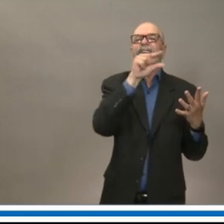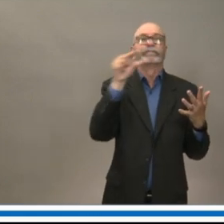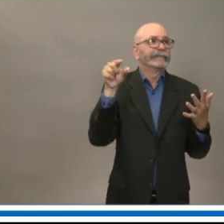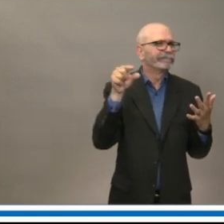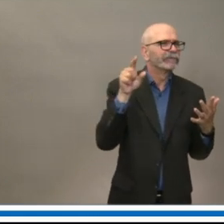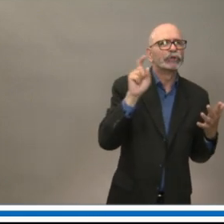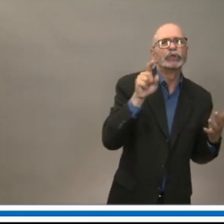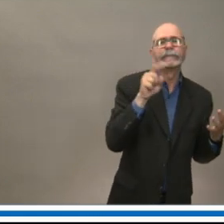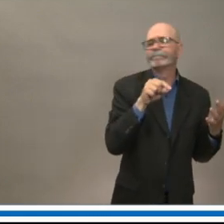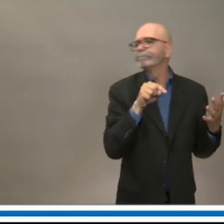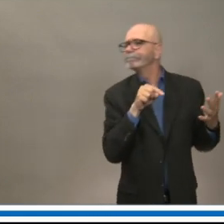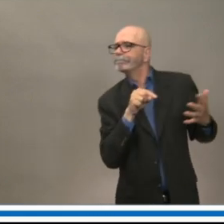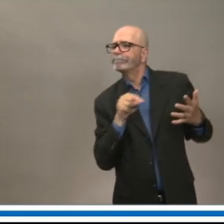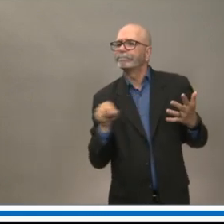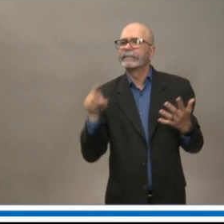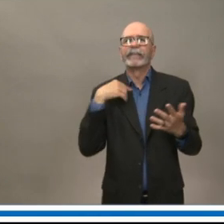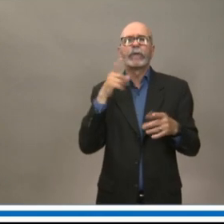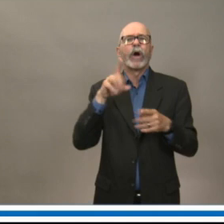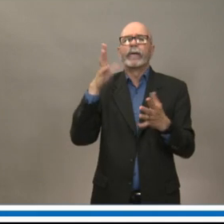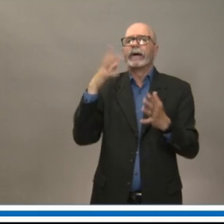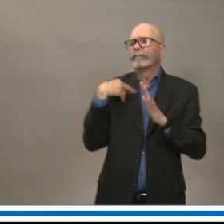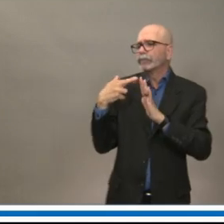where is the province at on this?